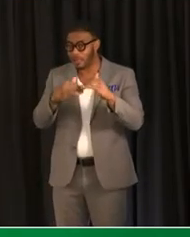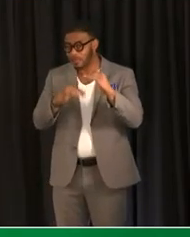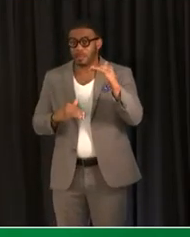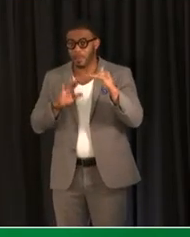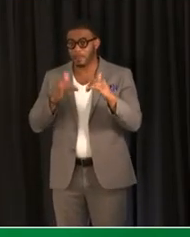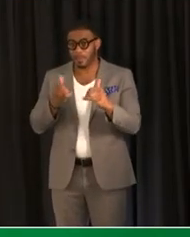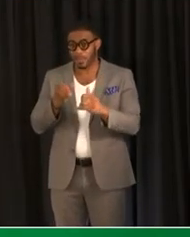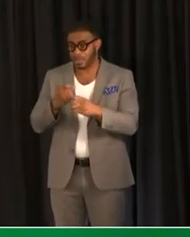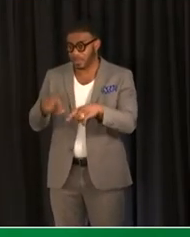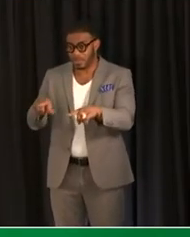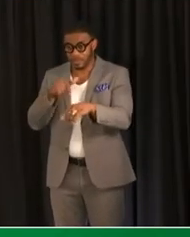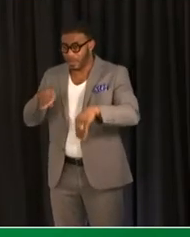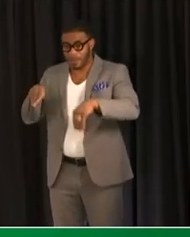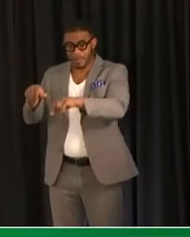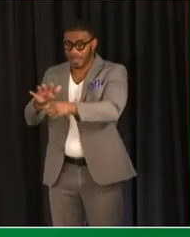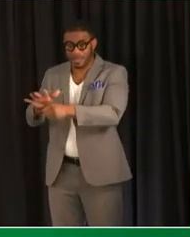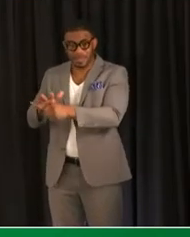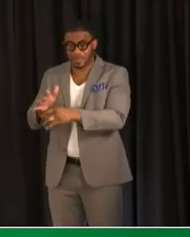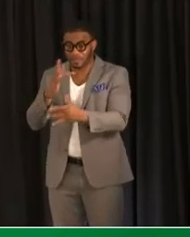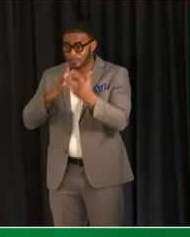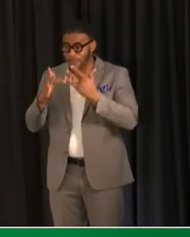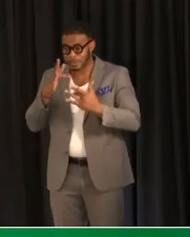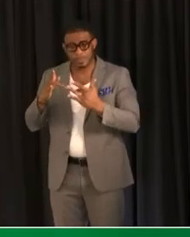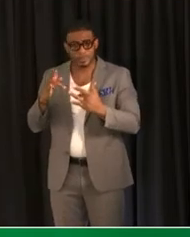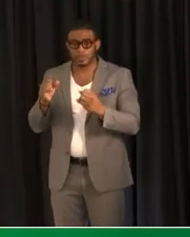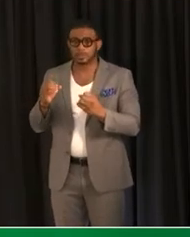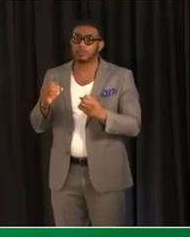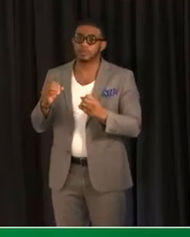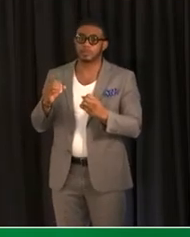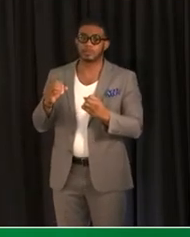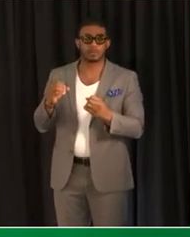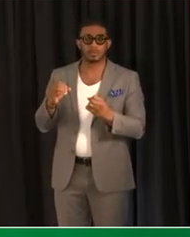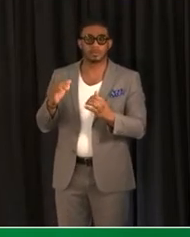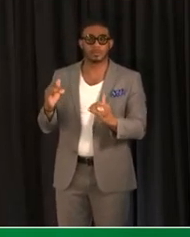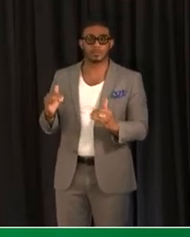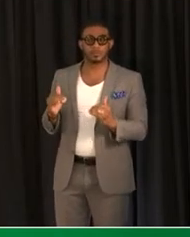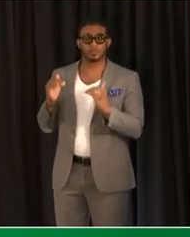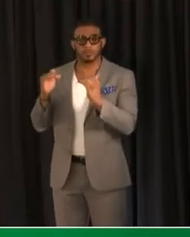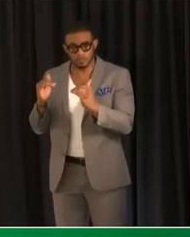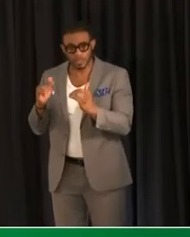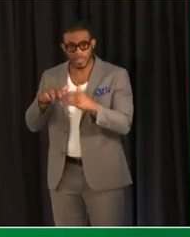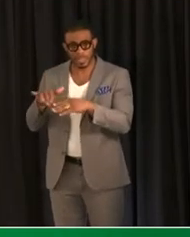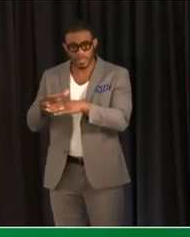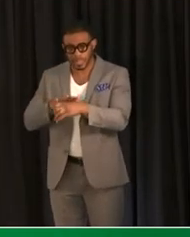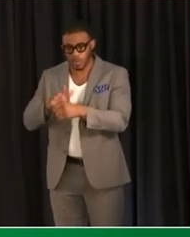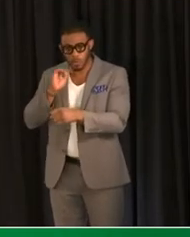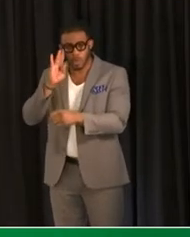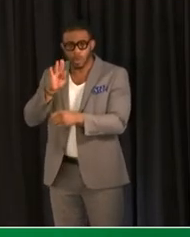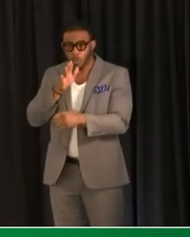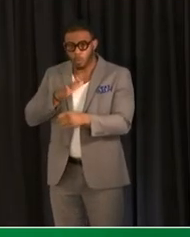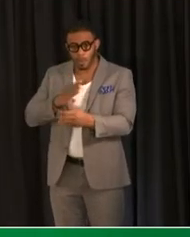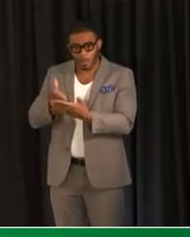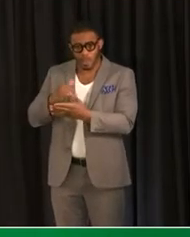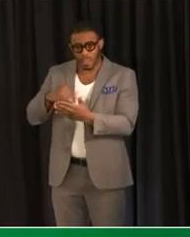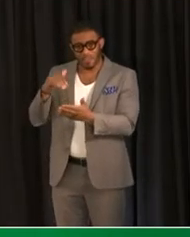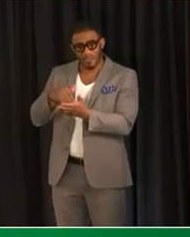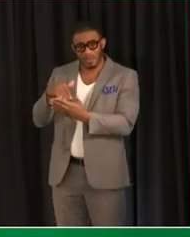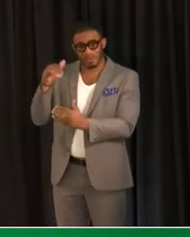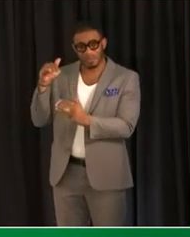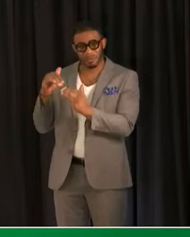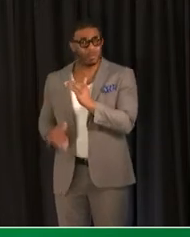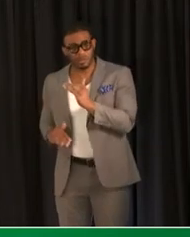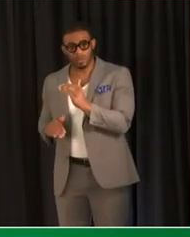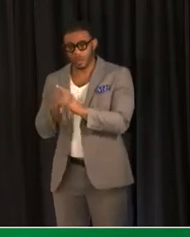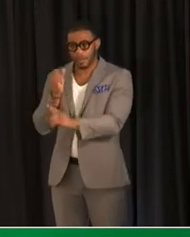there, where many of our childcare providers are not paid fair wages. And so in the industries where we know women wages